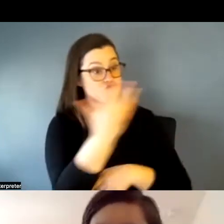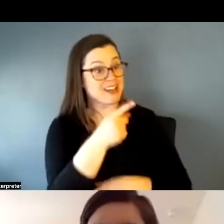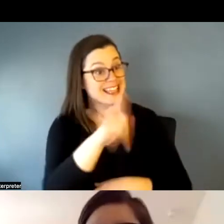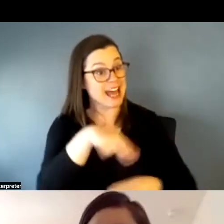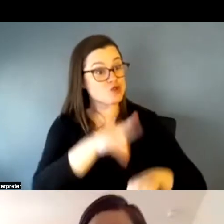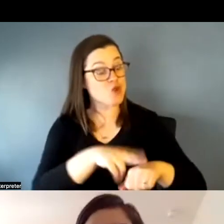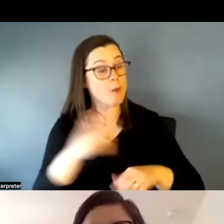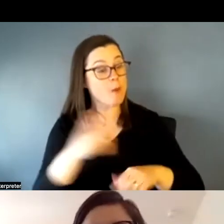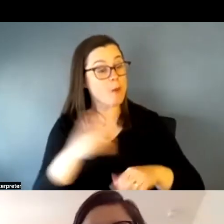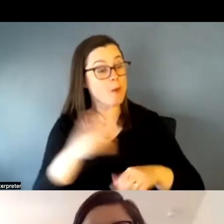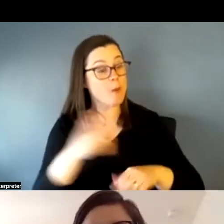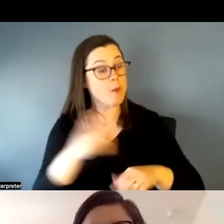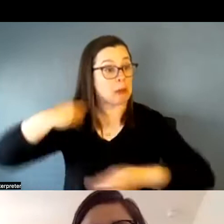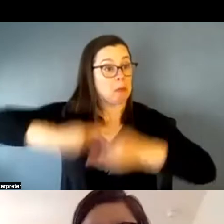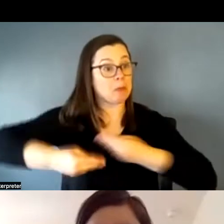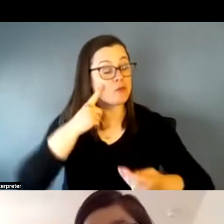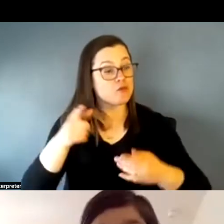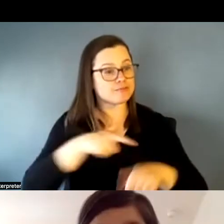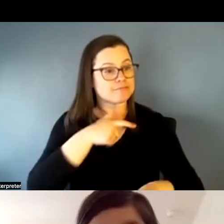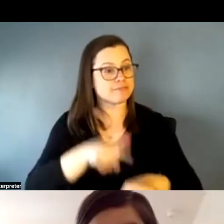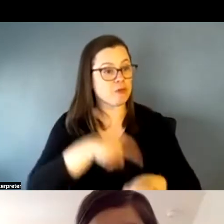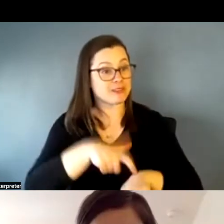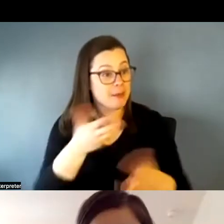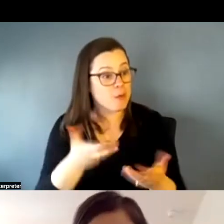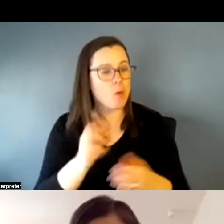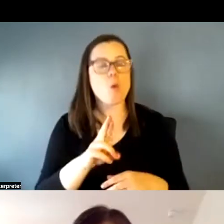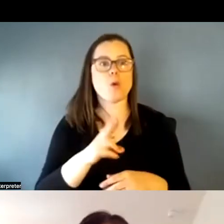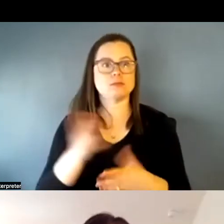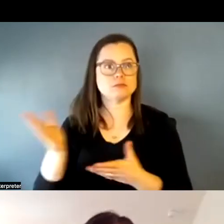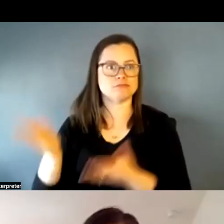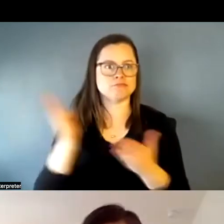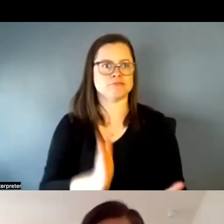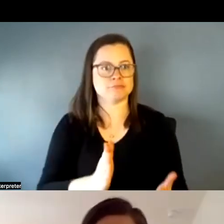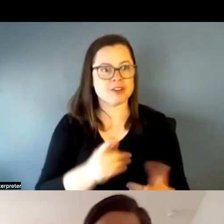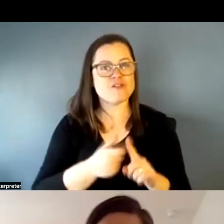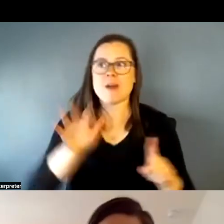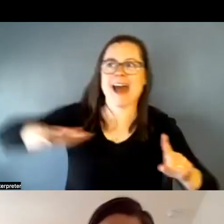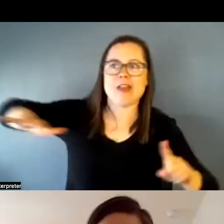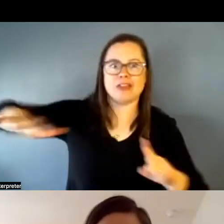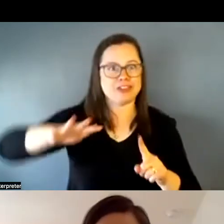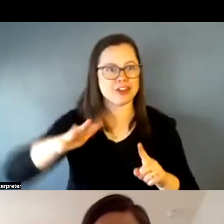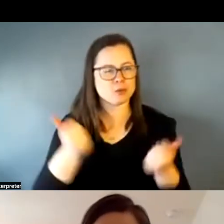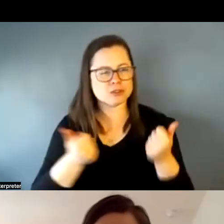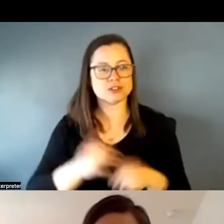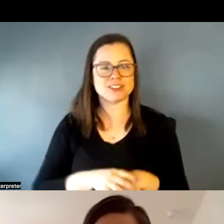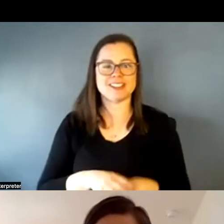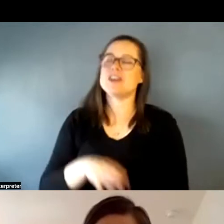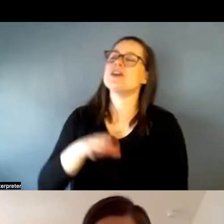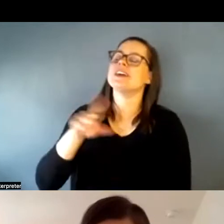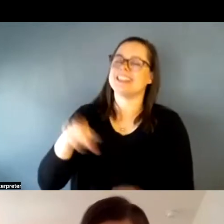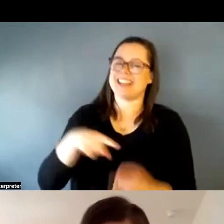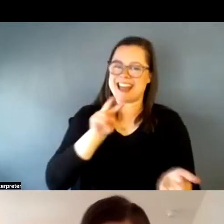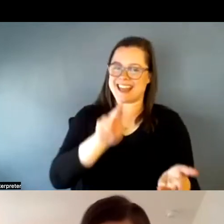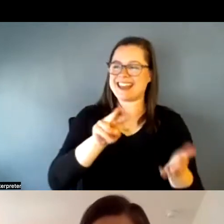Yeah. I mean, if you think about just that picture of the banner, it's really hard